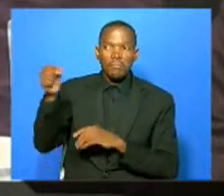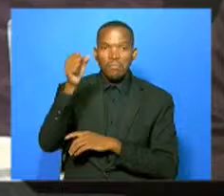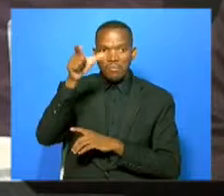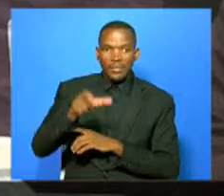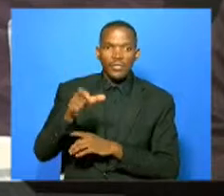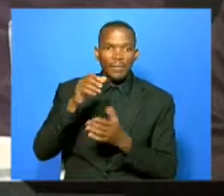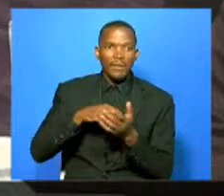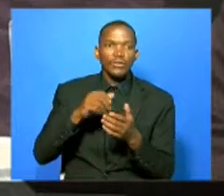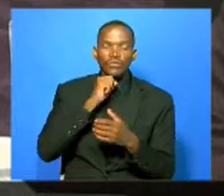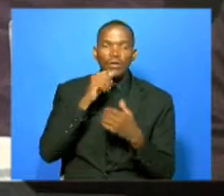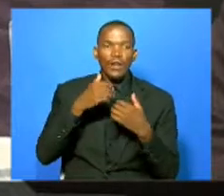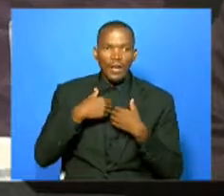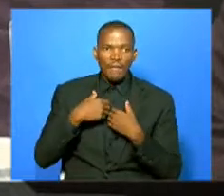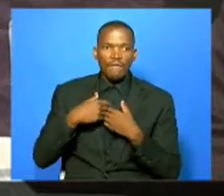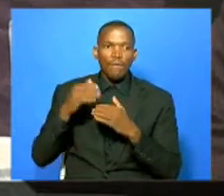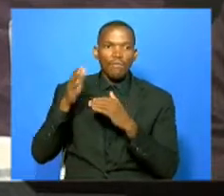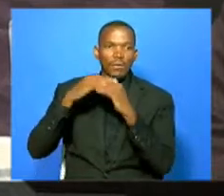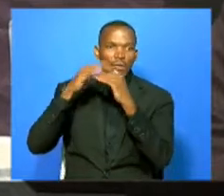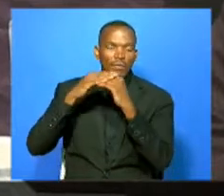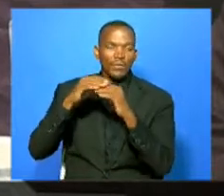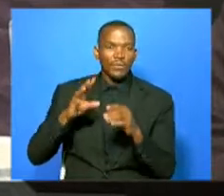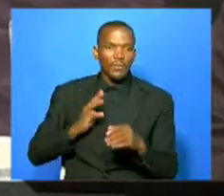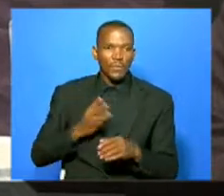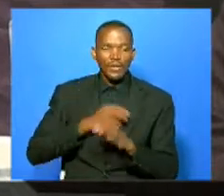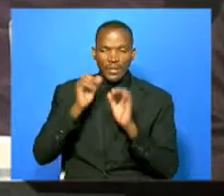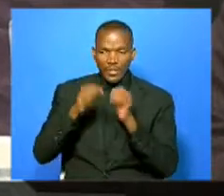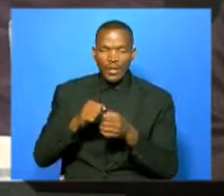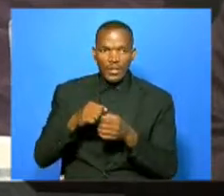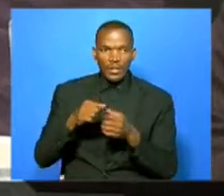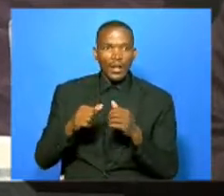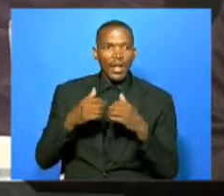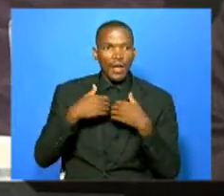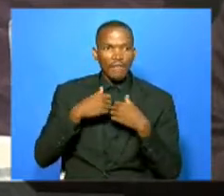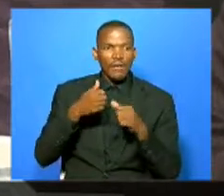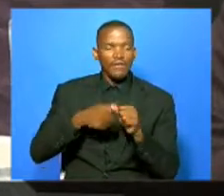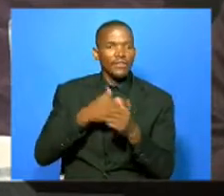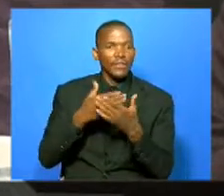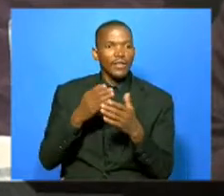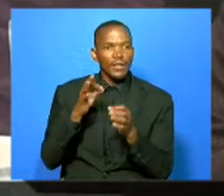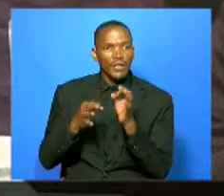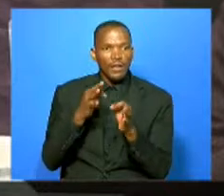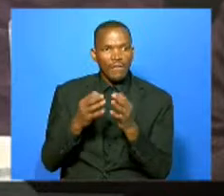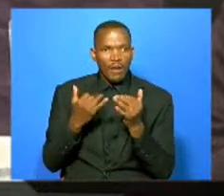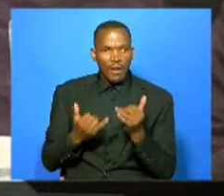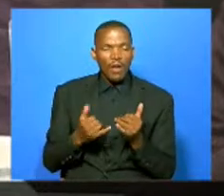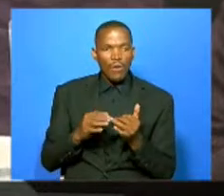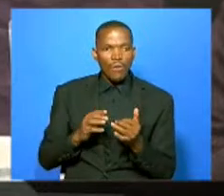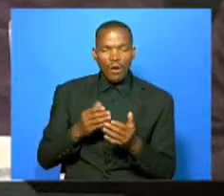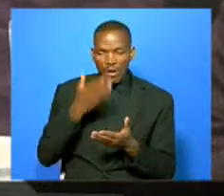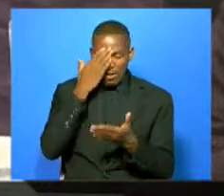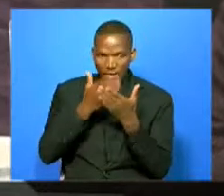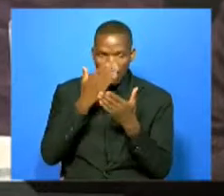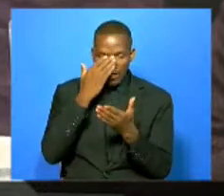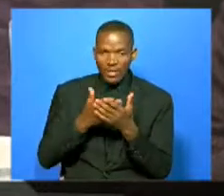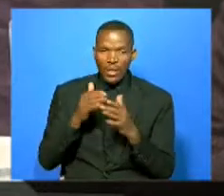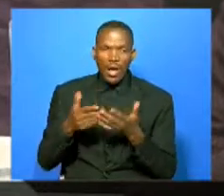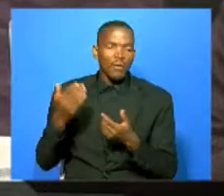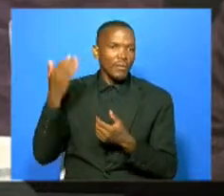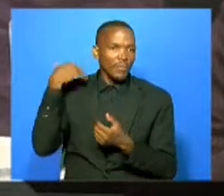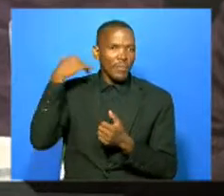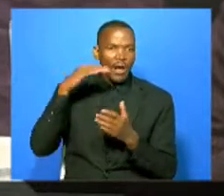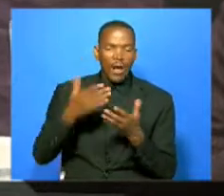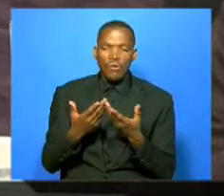But between us here, we conferred the mileage. Only now, we should learn from our past how to